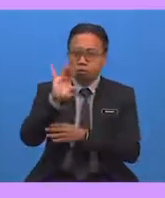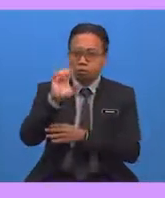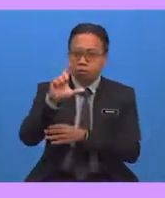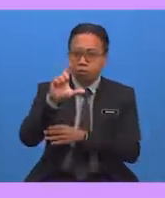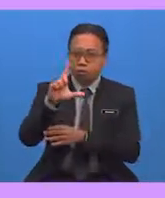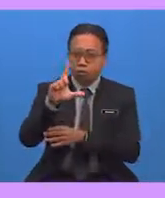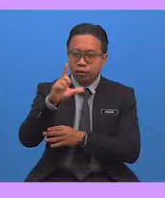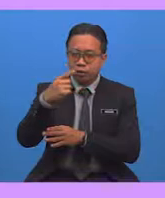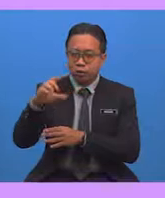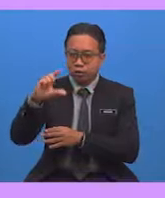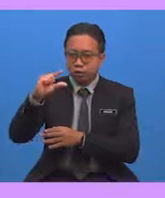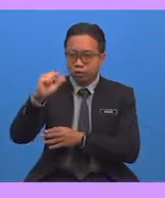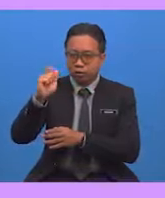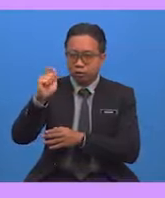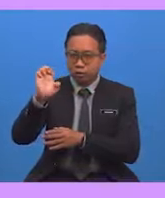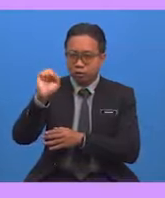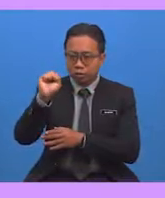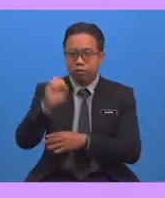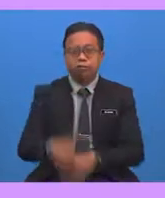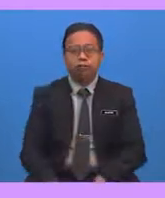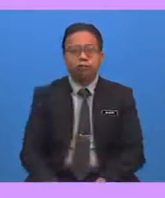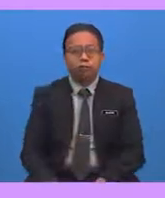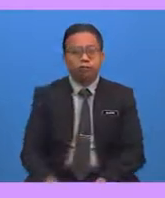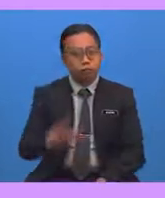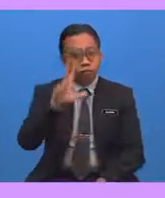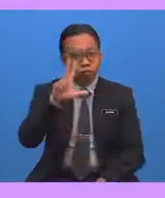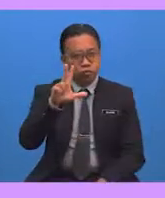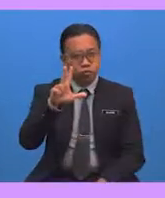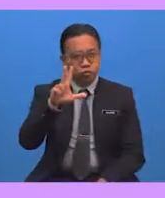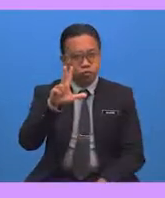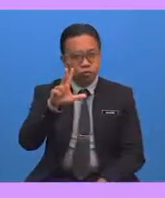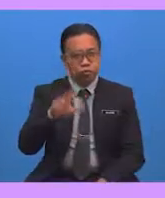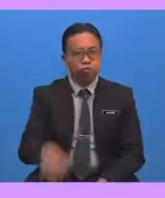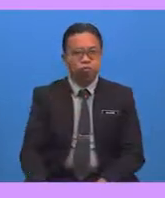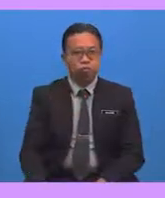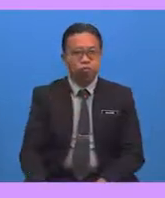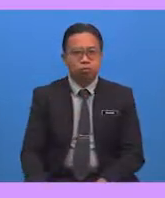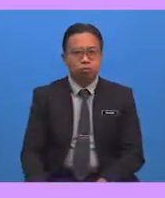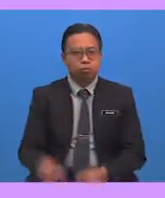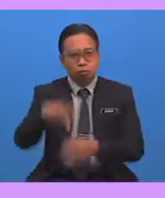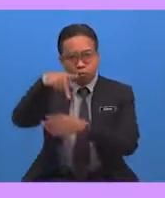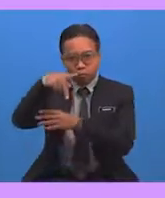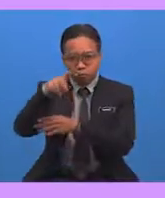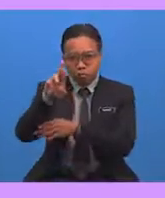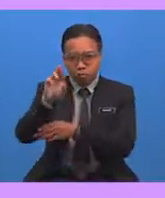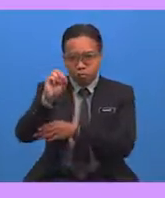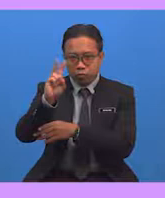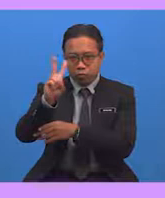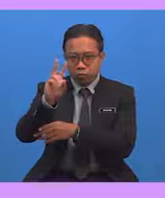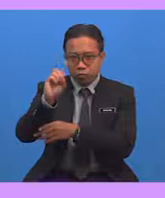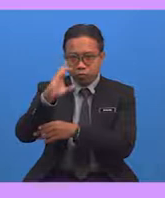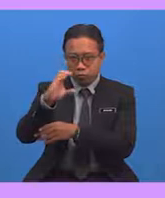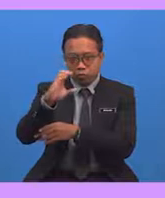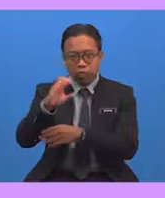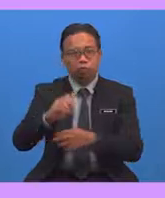Mark Zuckerberg. 3. Provocative quotations. Quotations about this